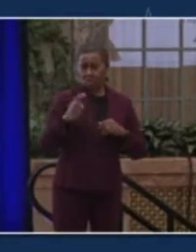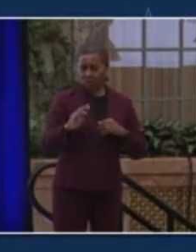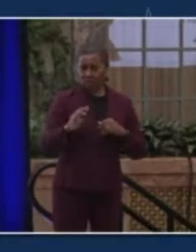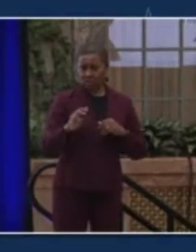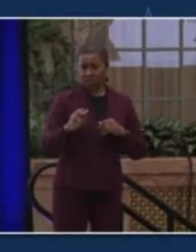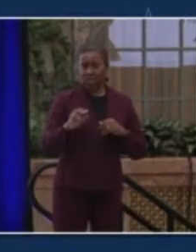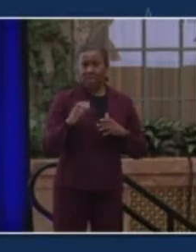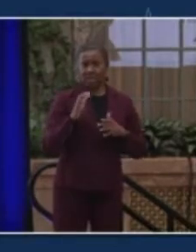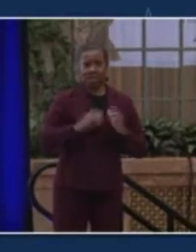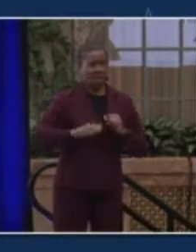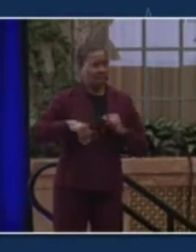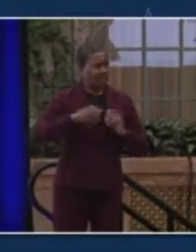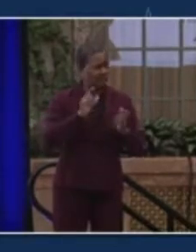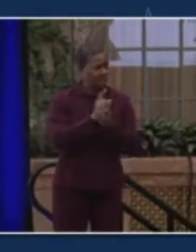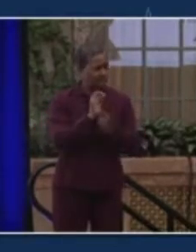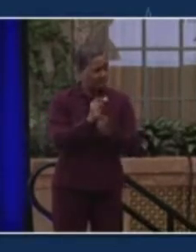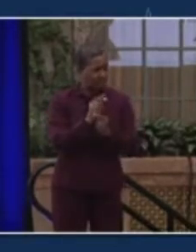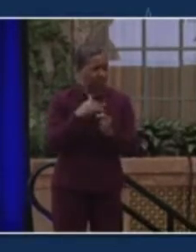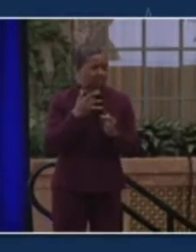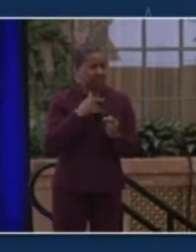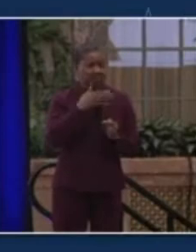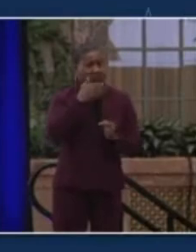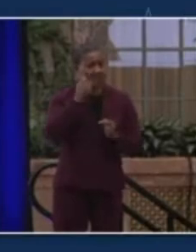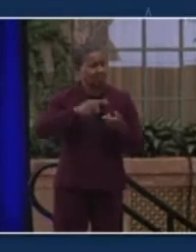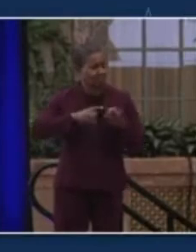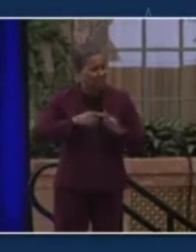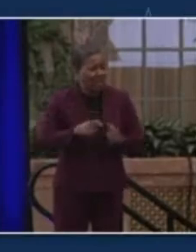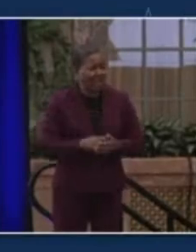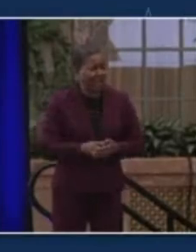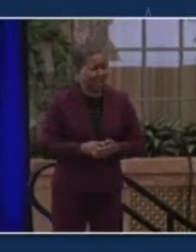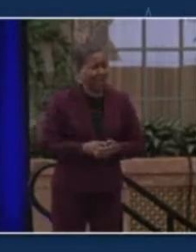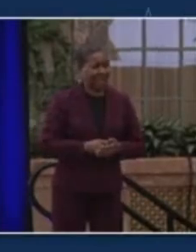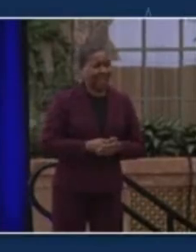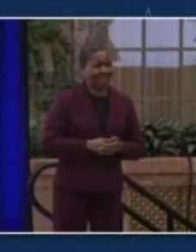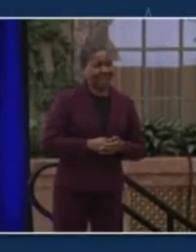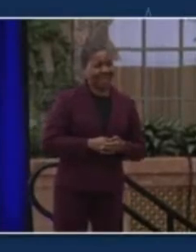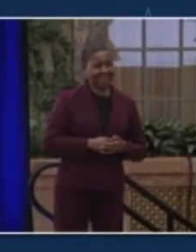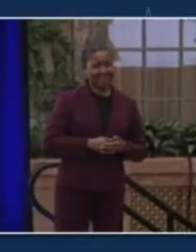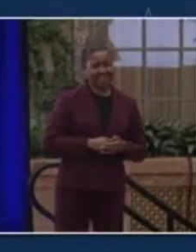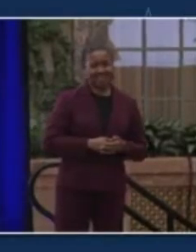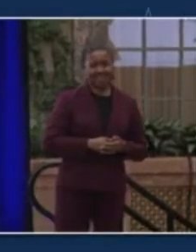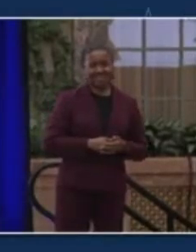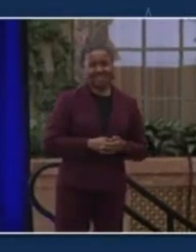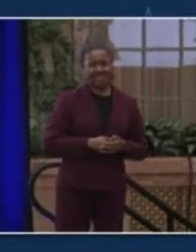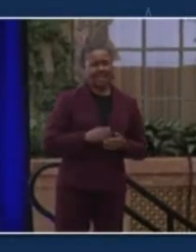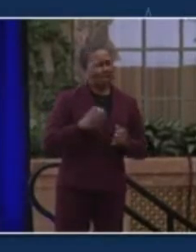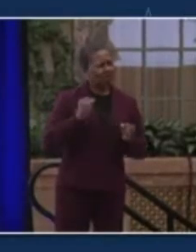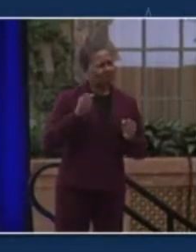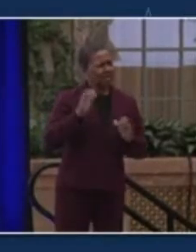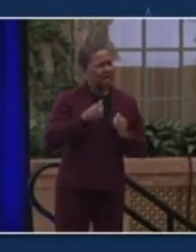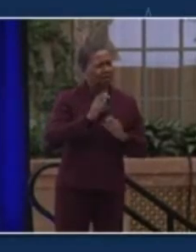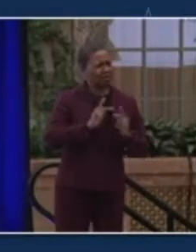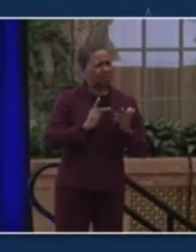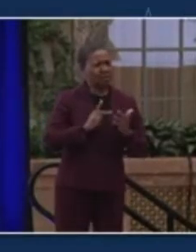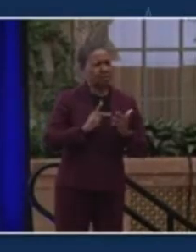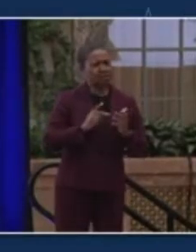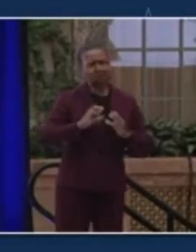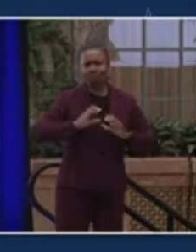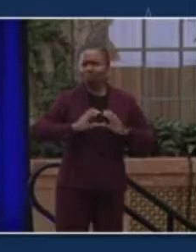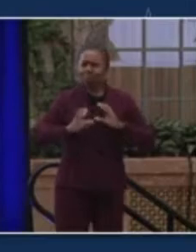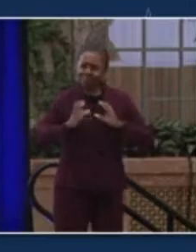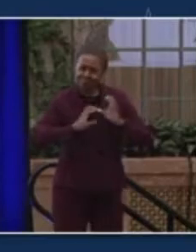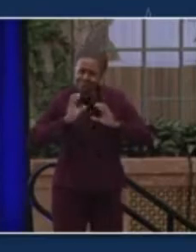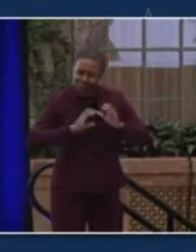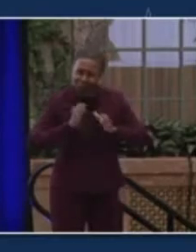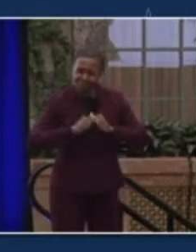everybody he met feel like he was their best friend, that kind of guy. It was amazing the way people would hold a conversation